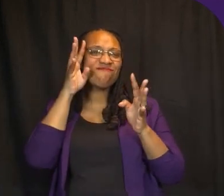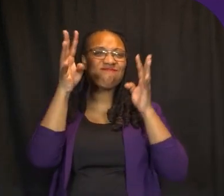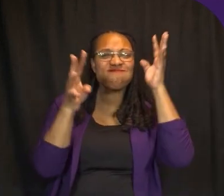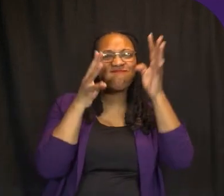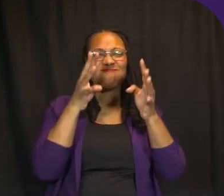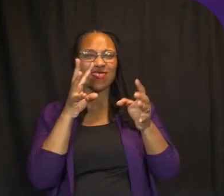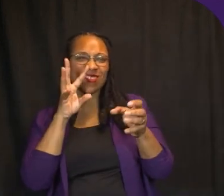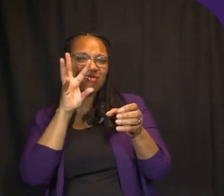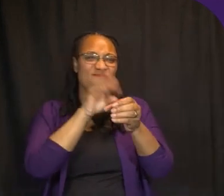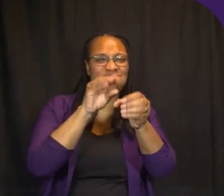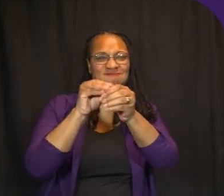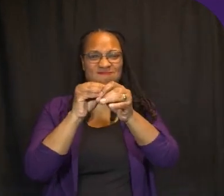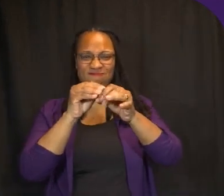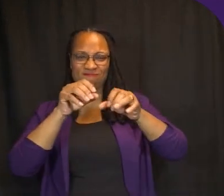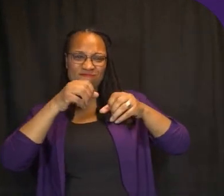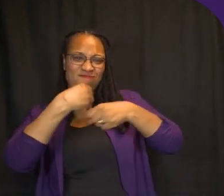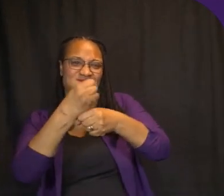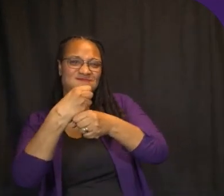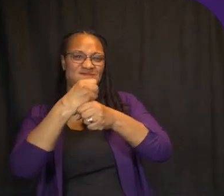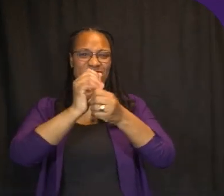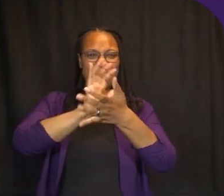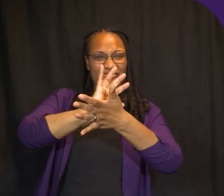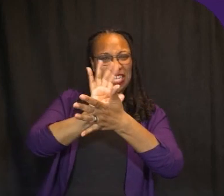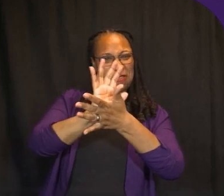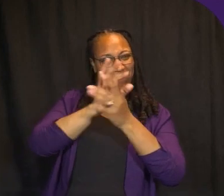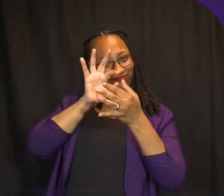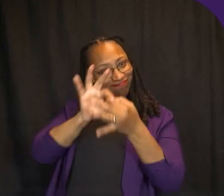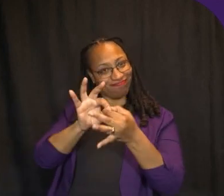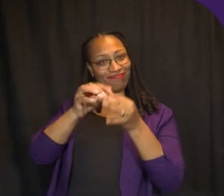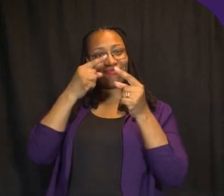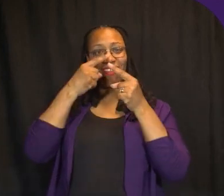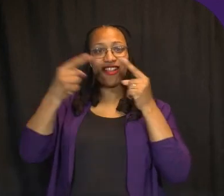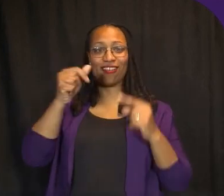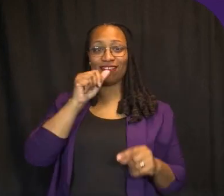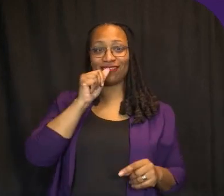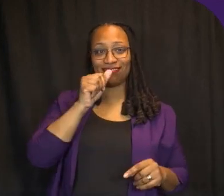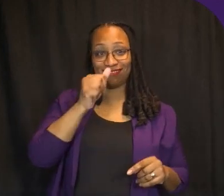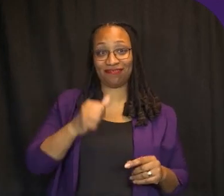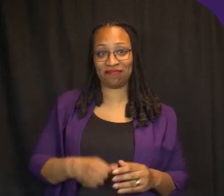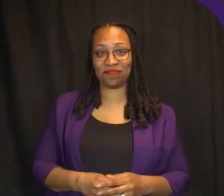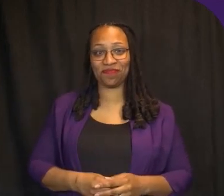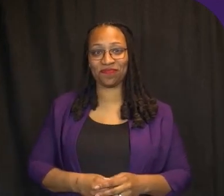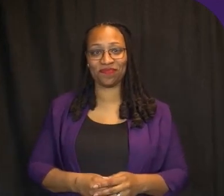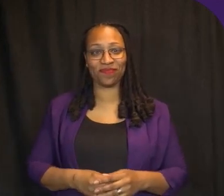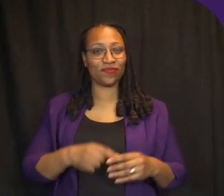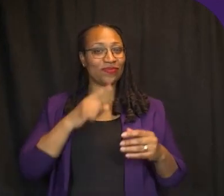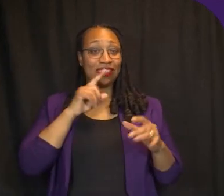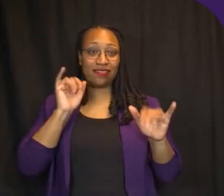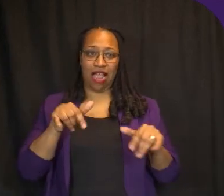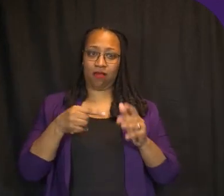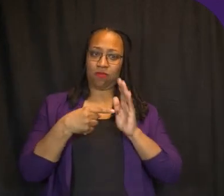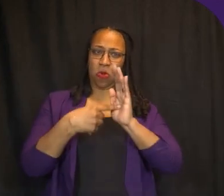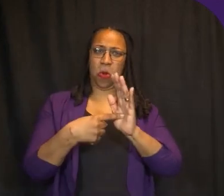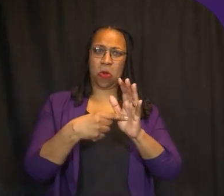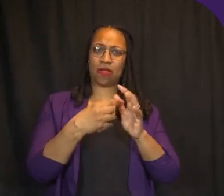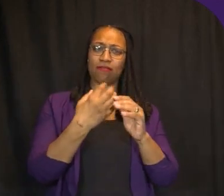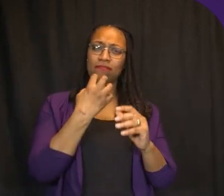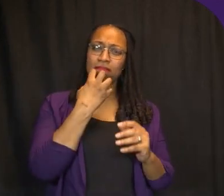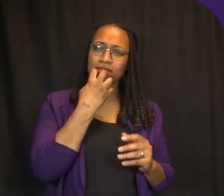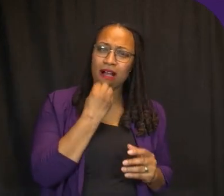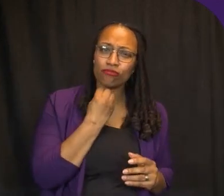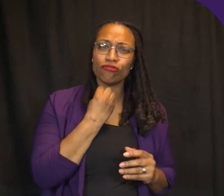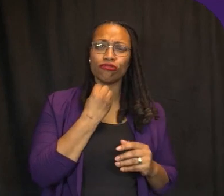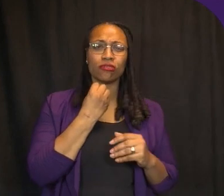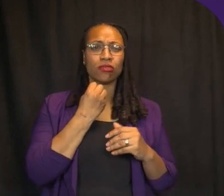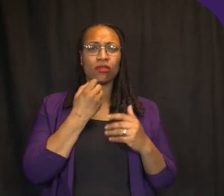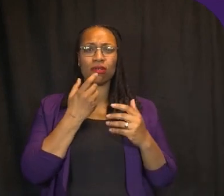nurses, to release a self-advocacy curriculum in conjunction with the film. Kiana works to share her own moving story and